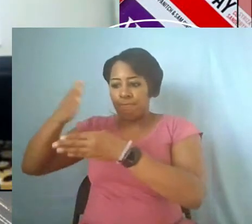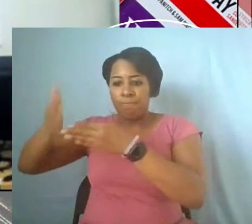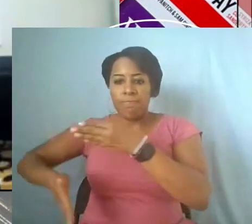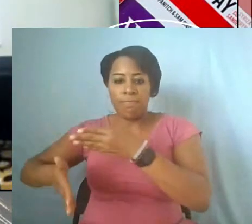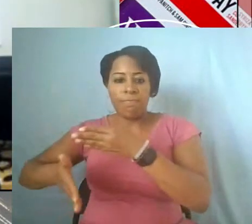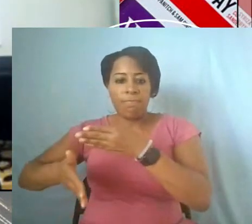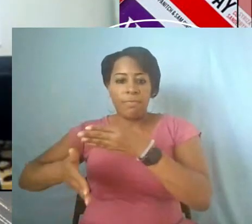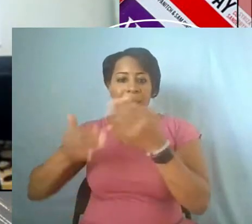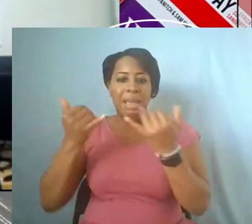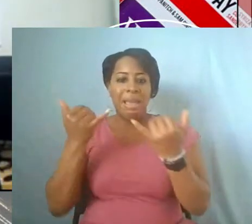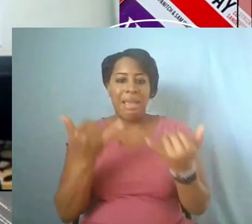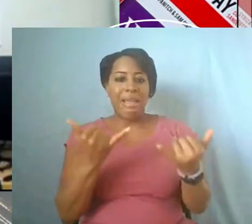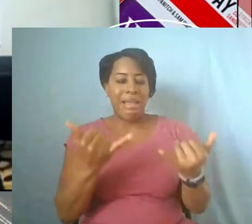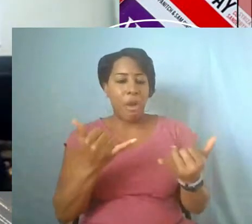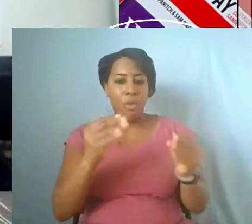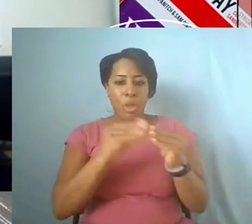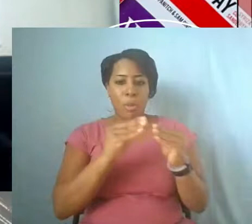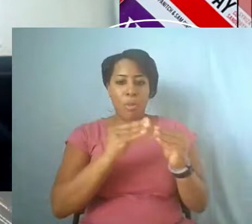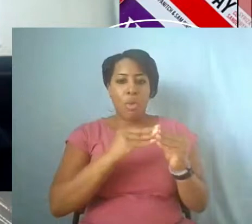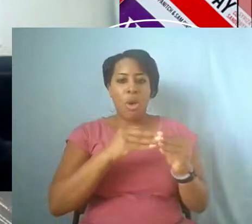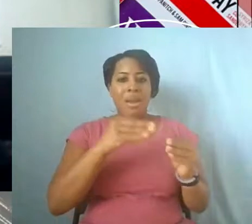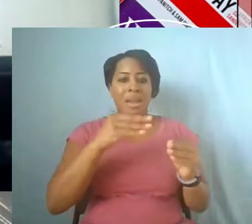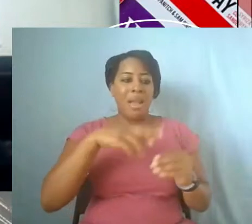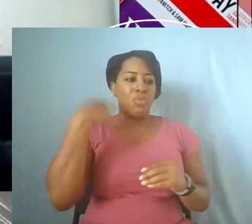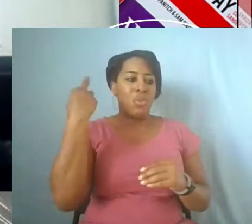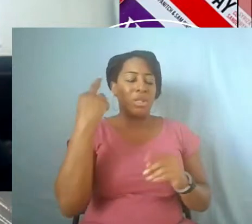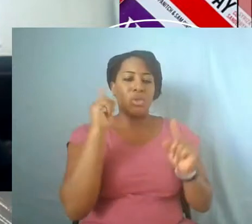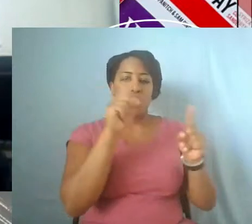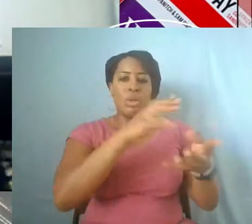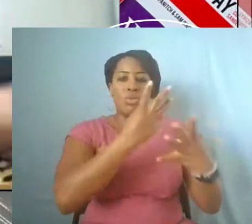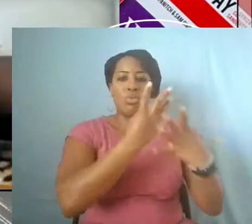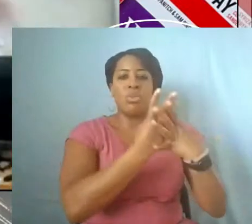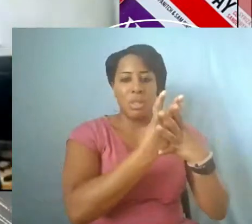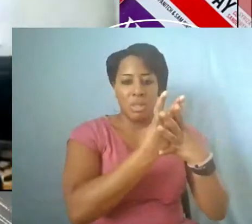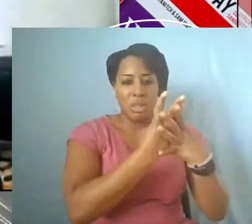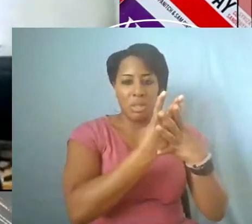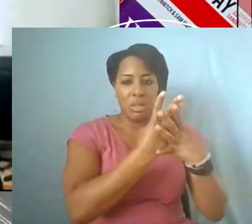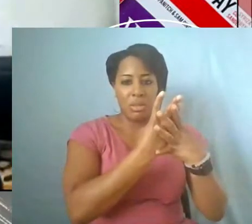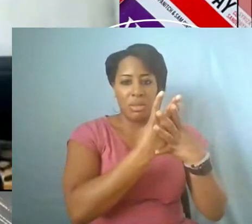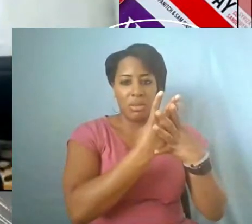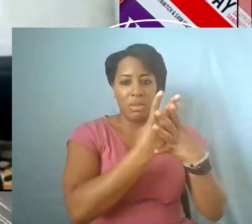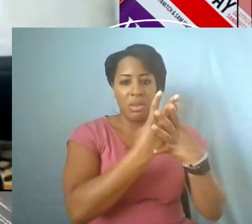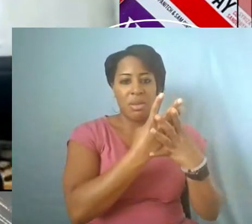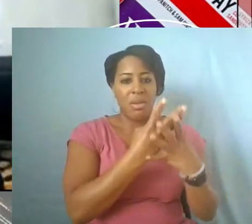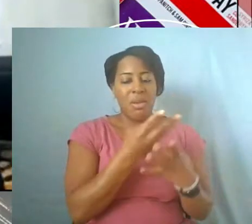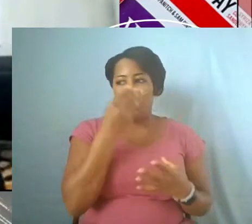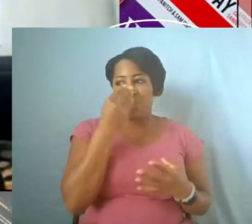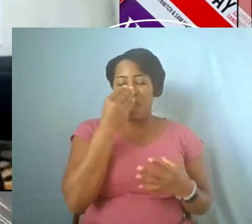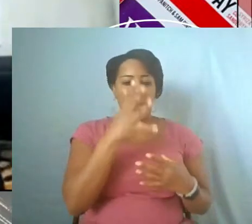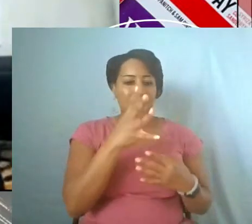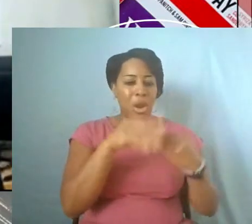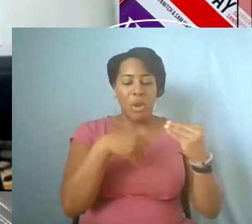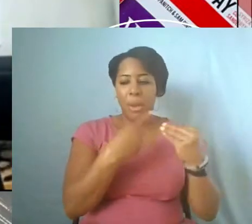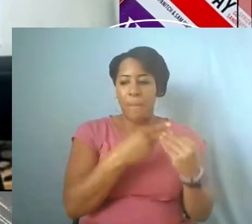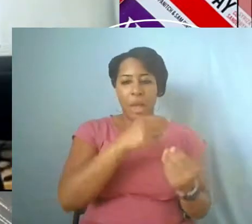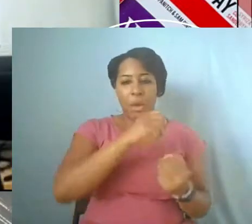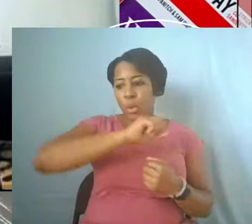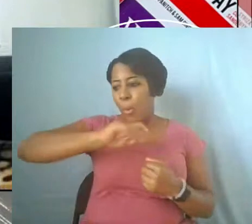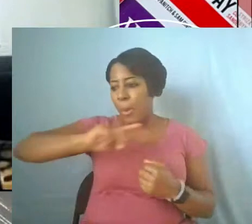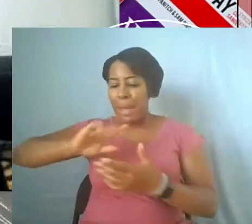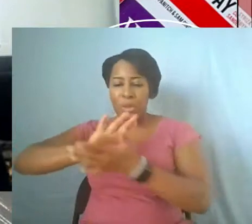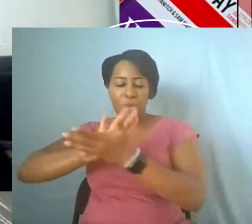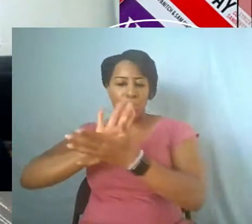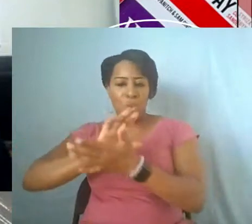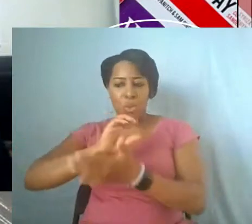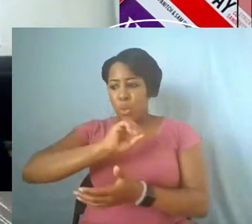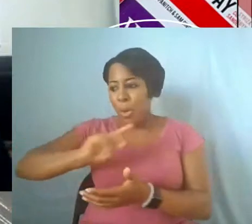prison from school to prison is open. They don't care about refunneling back into these things. As a matter of fact, when I got